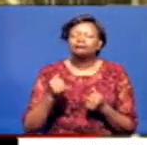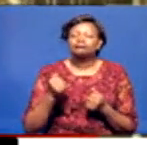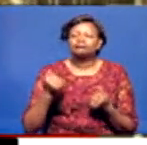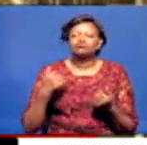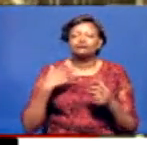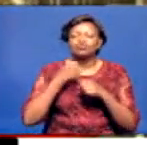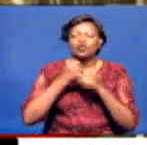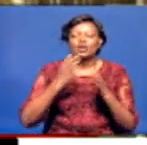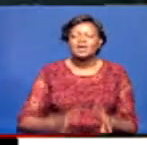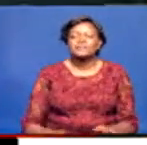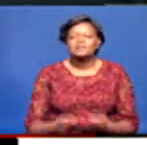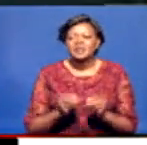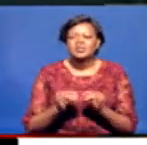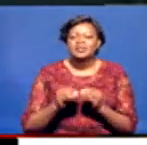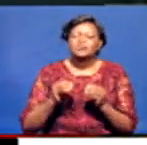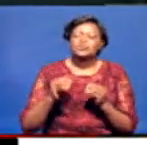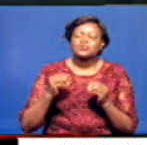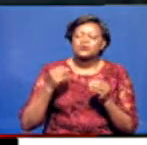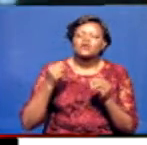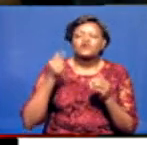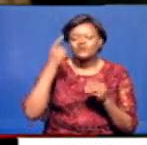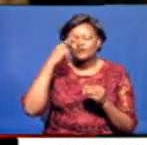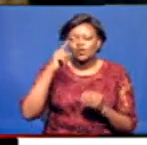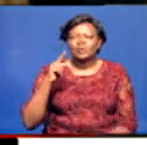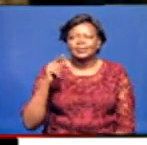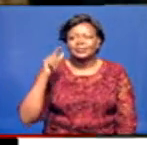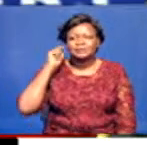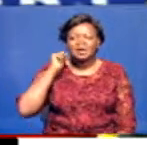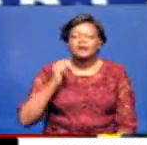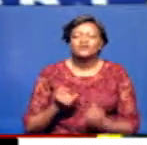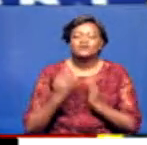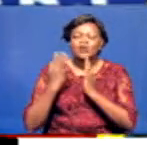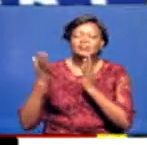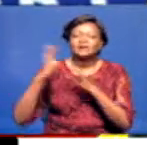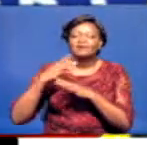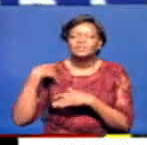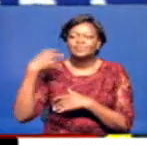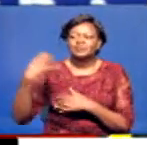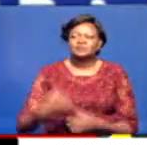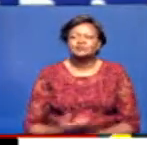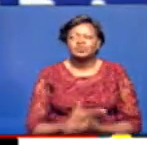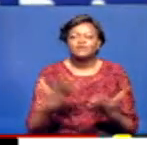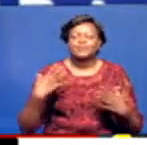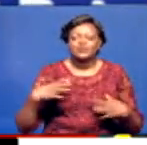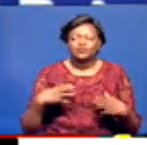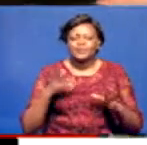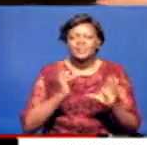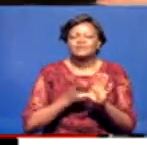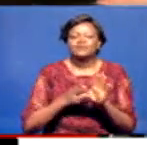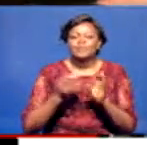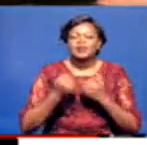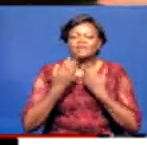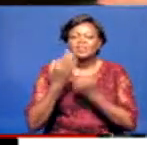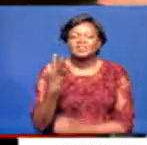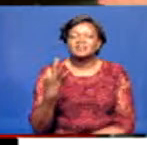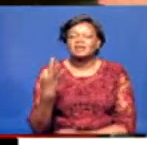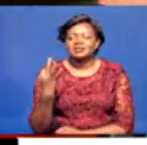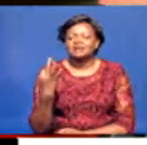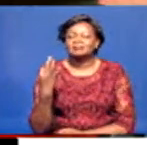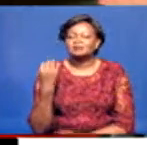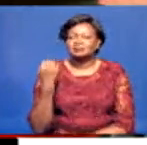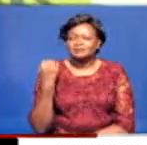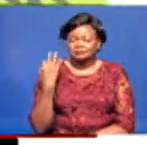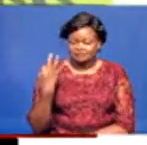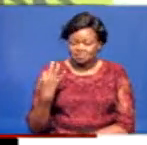drew an initiative themed Nandi Forest Cover Champions. Each of the participating athletes will be provided with tree seedlings to plant